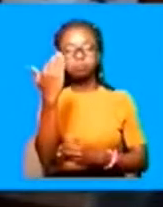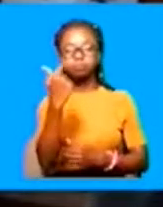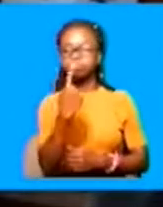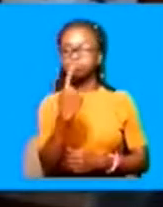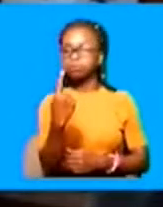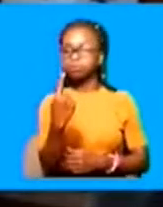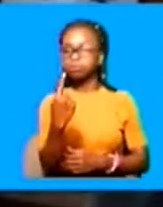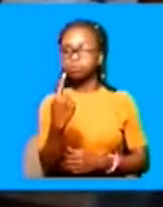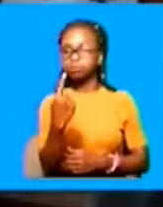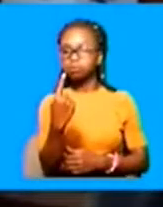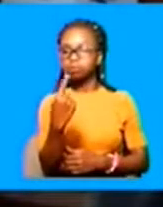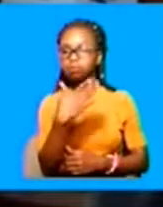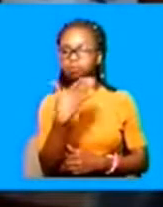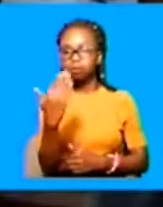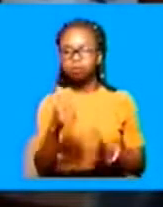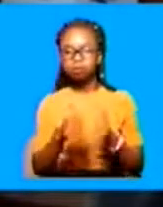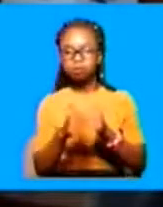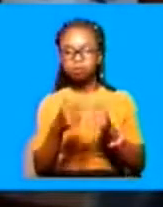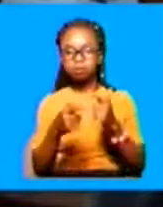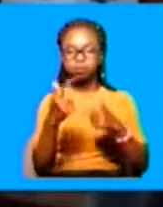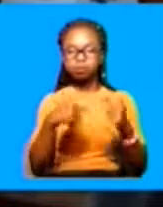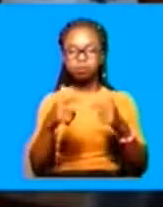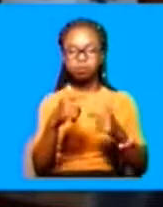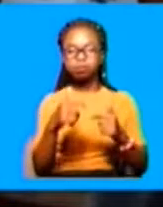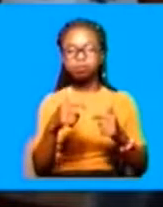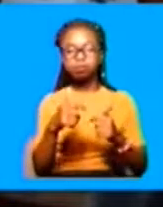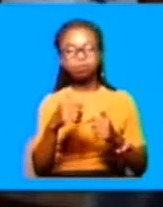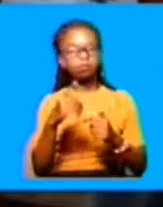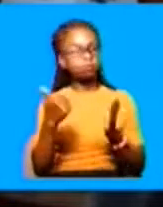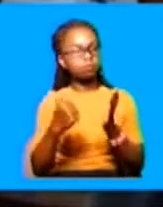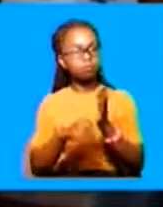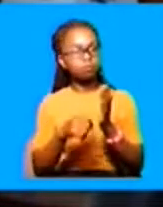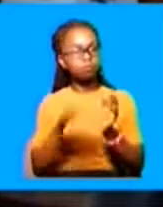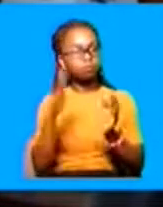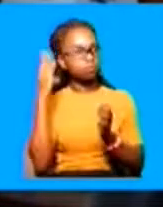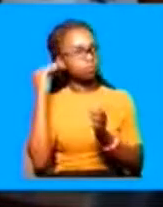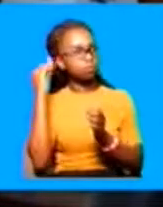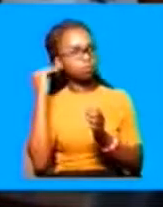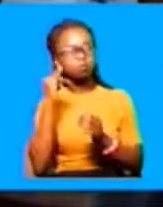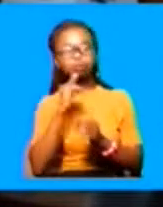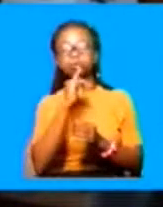Achiel kuom gima kelo mondo ng'ato kos winjo wach en